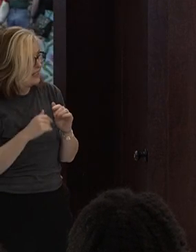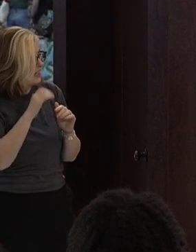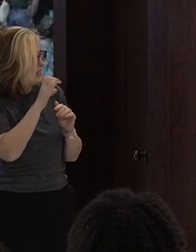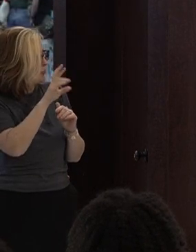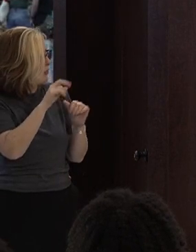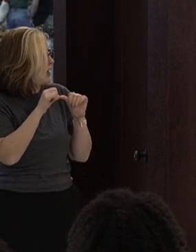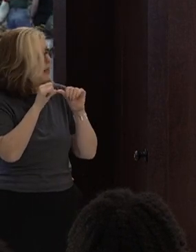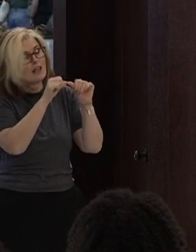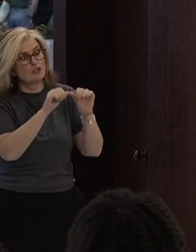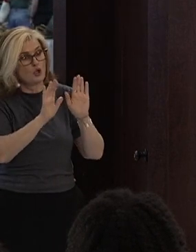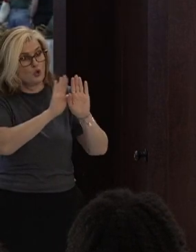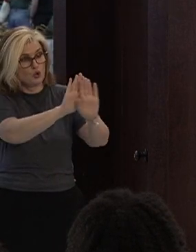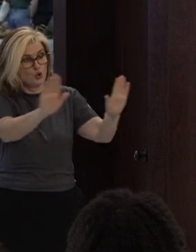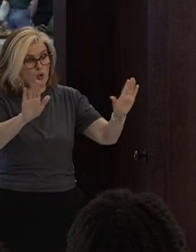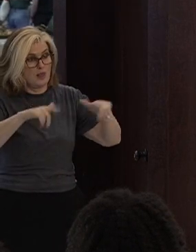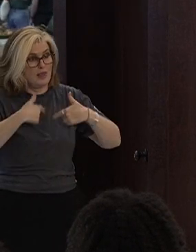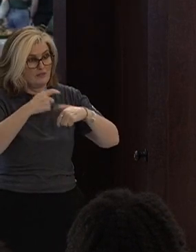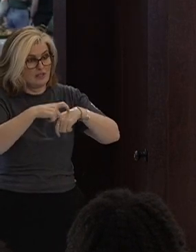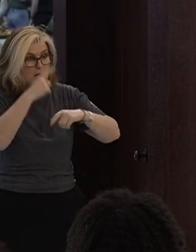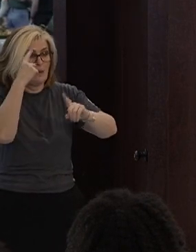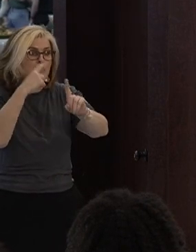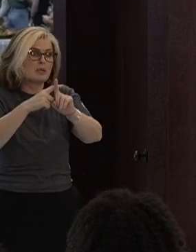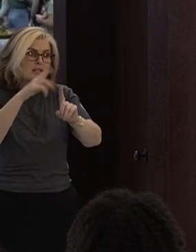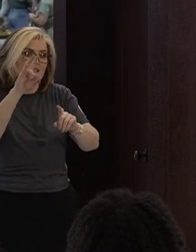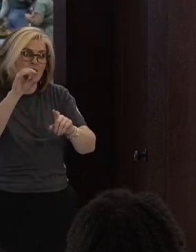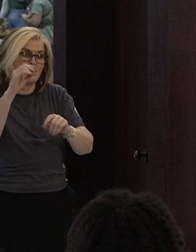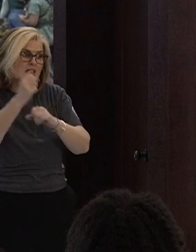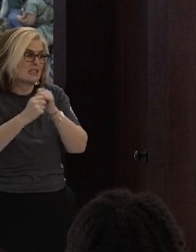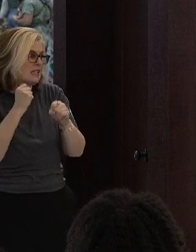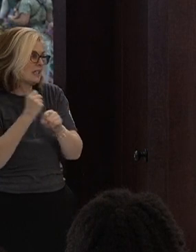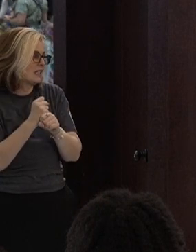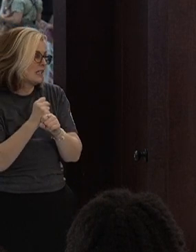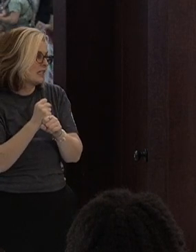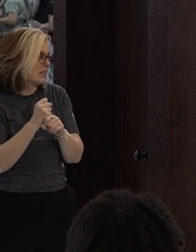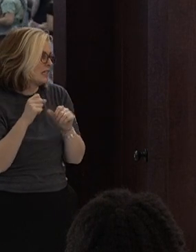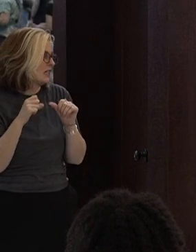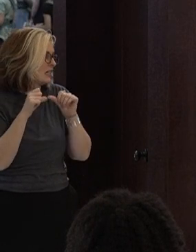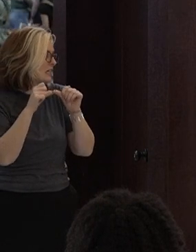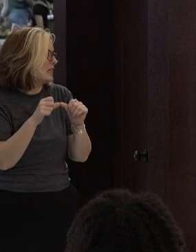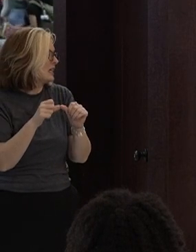lasts your lifetime plus 70 years into